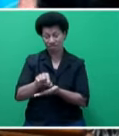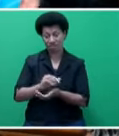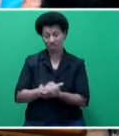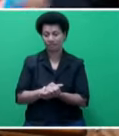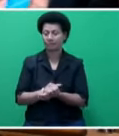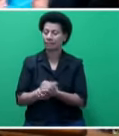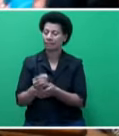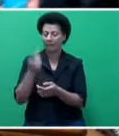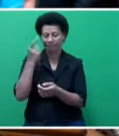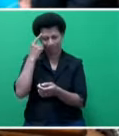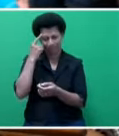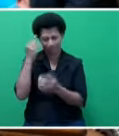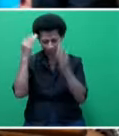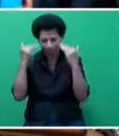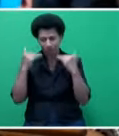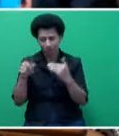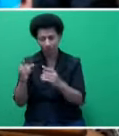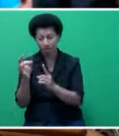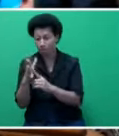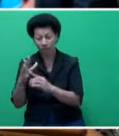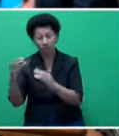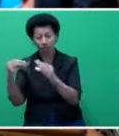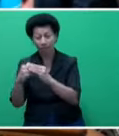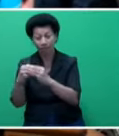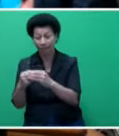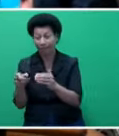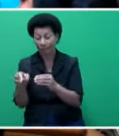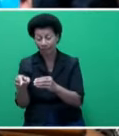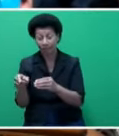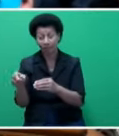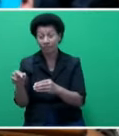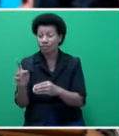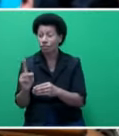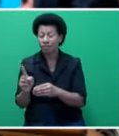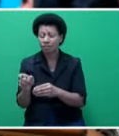the banks, and my message to the banks is the bank should not,